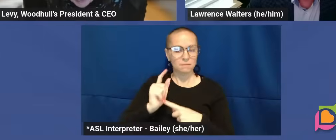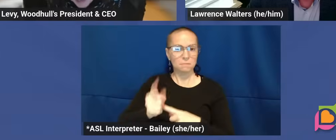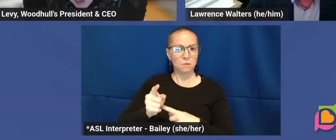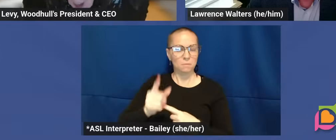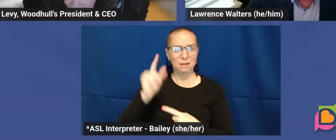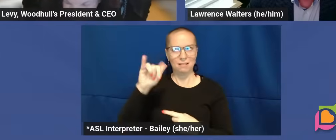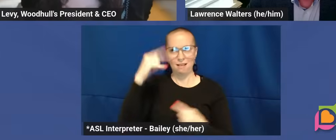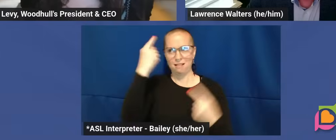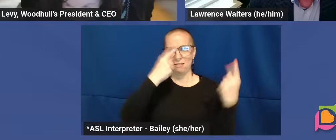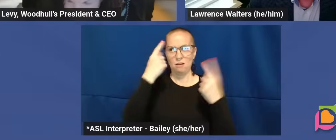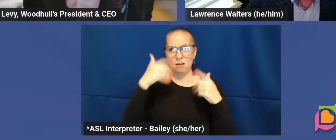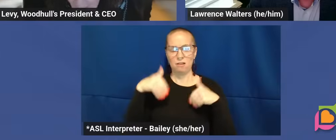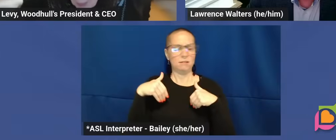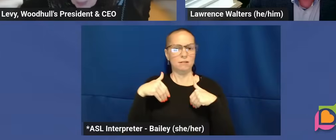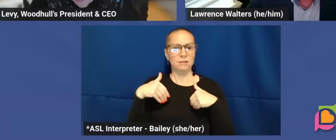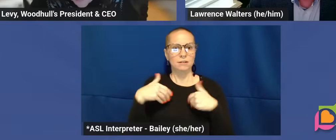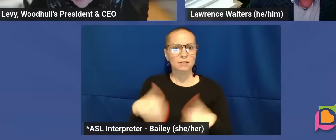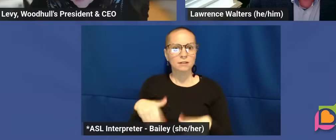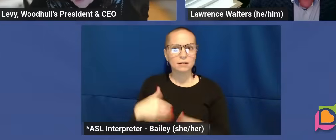thought.